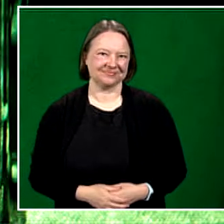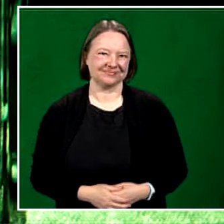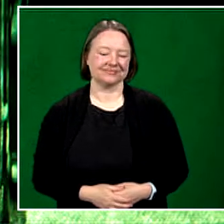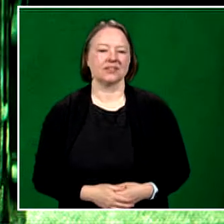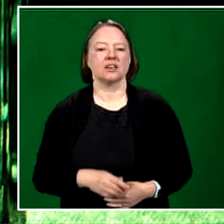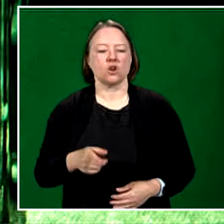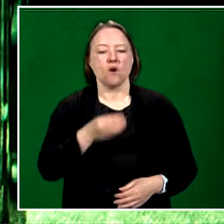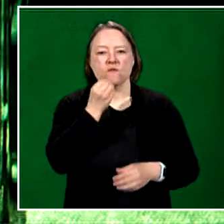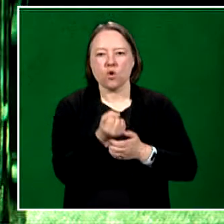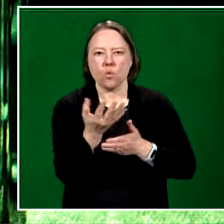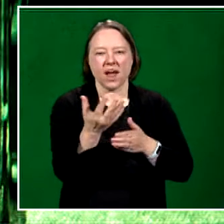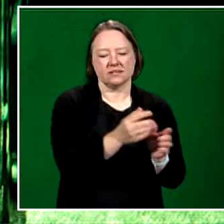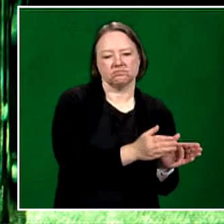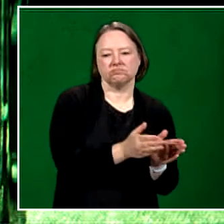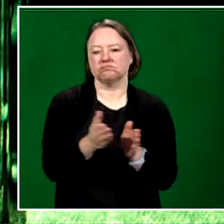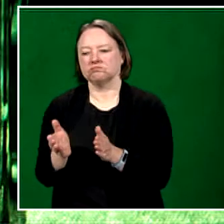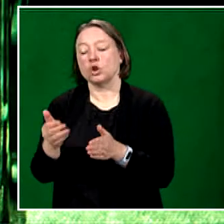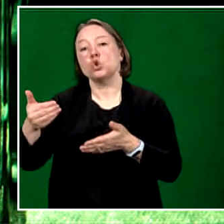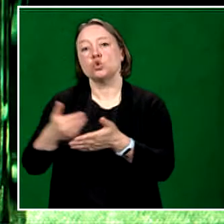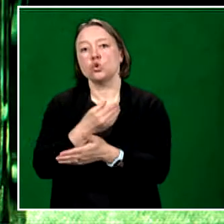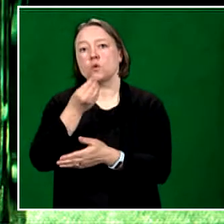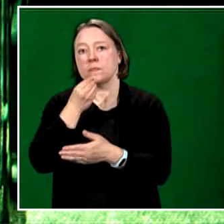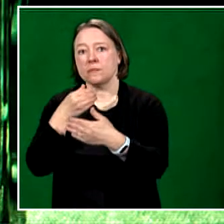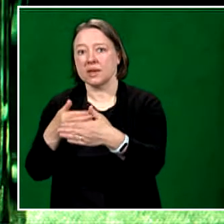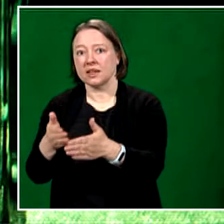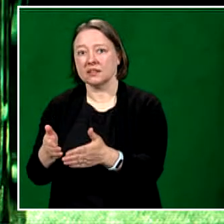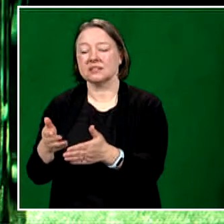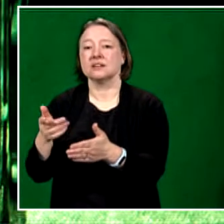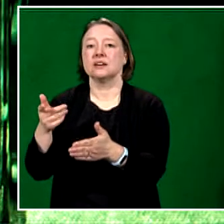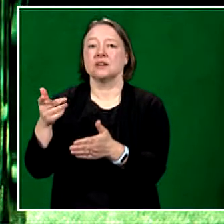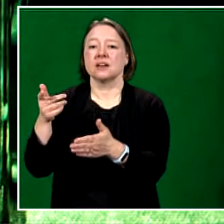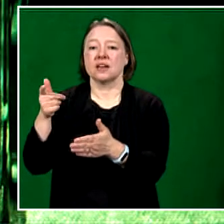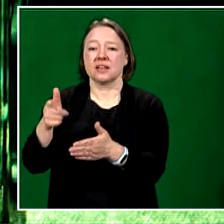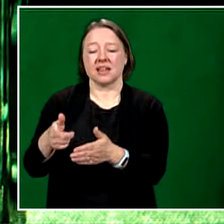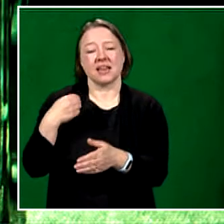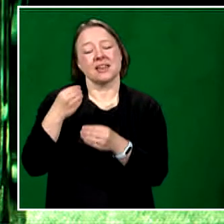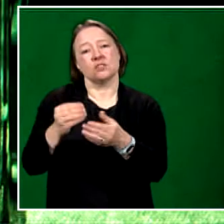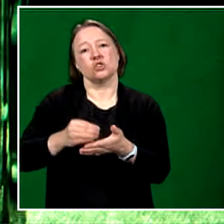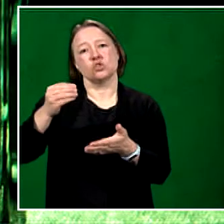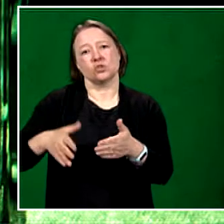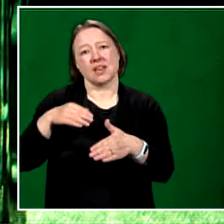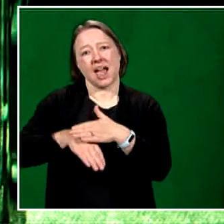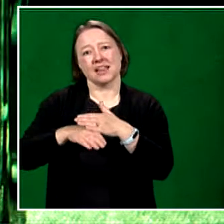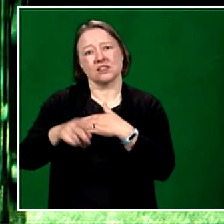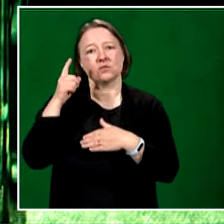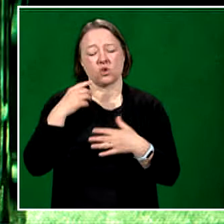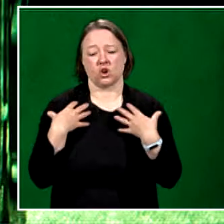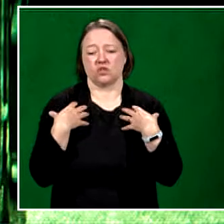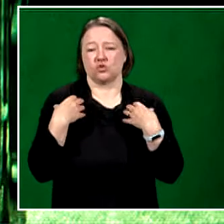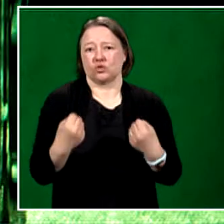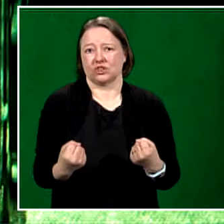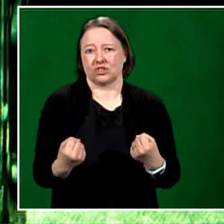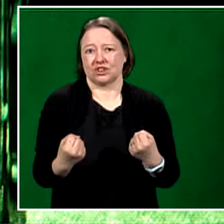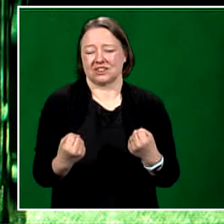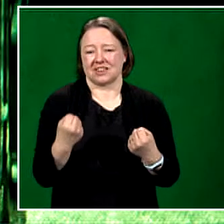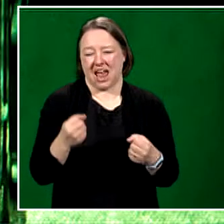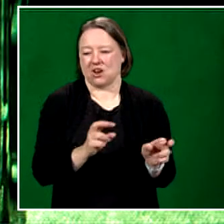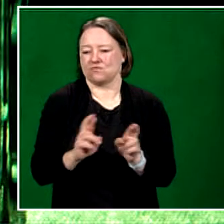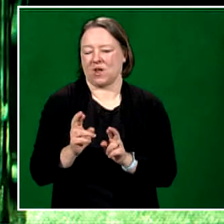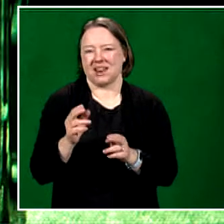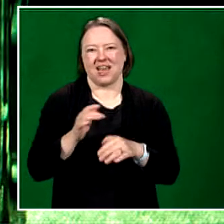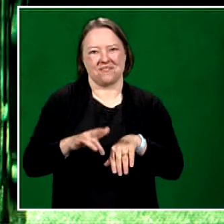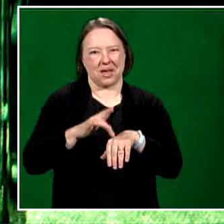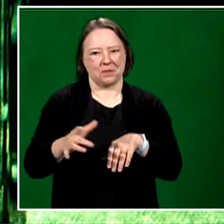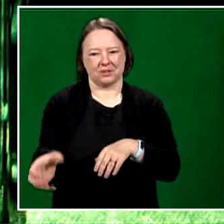Diverting the food waste into new meals adds value to the enterprise and gives students access to nutritious while readily available